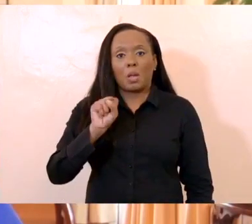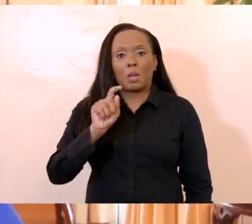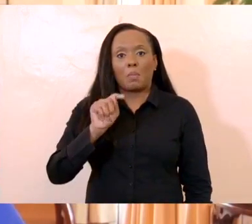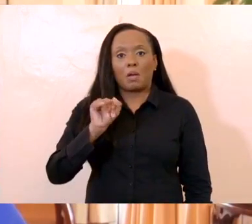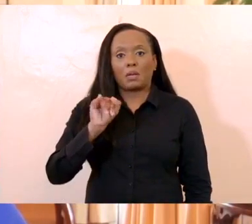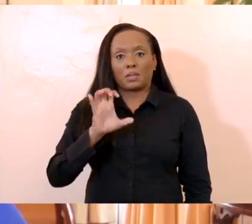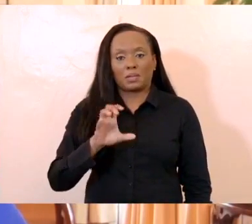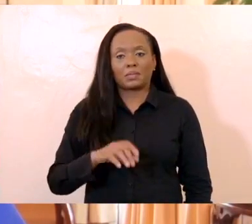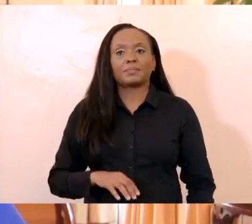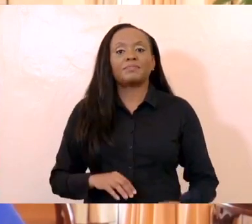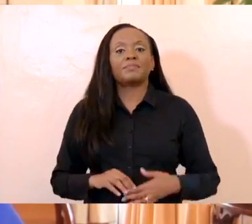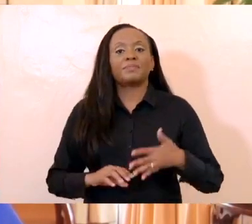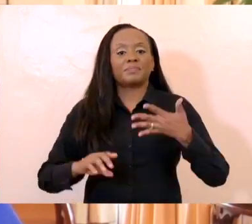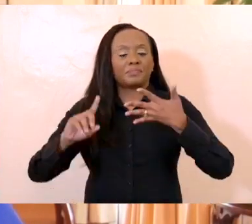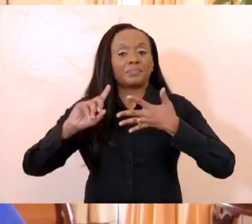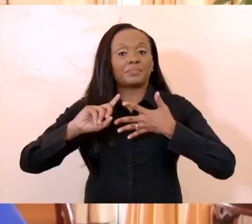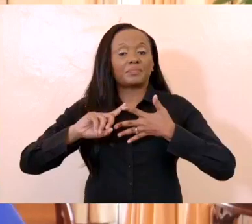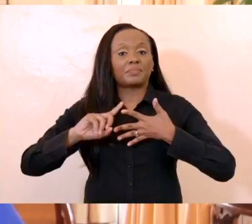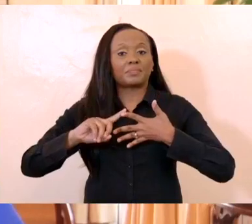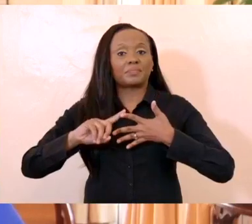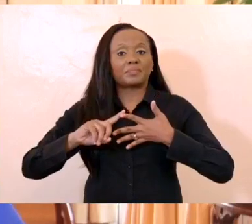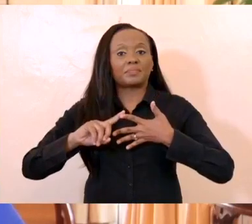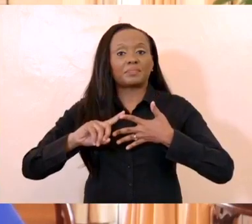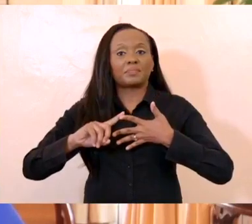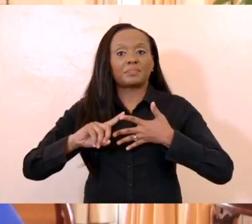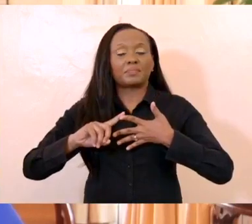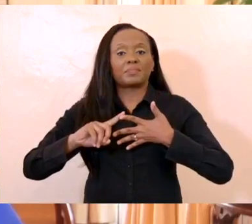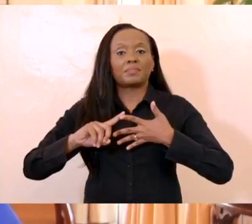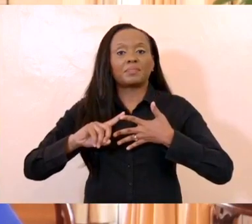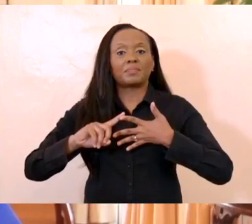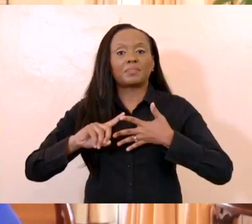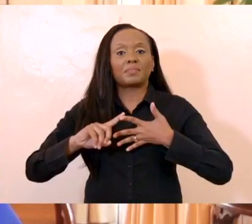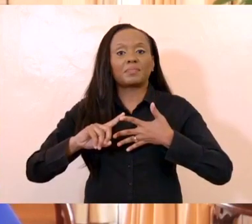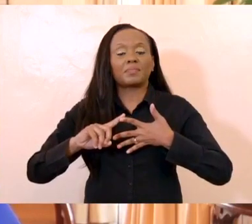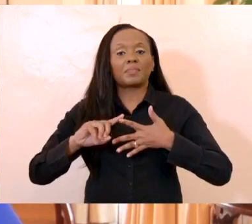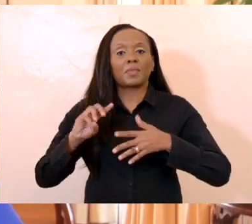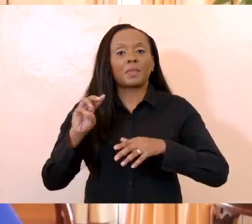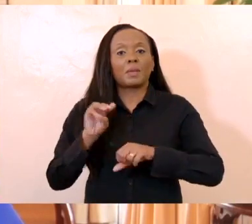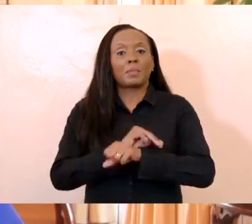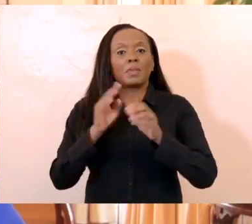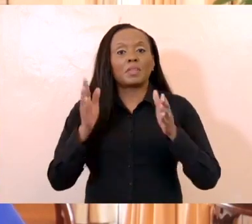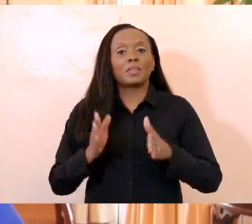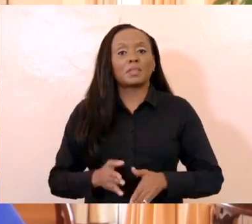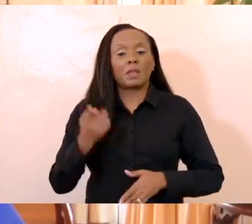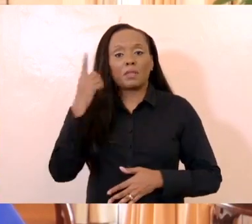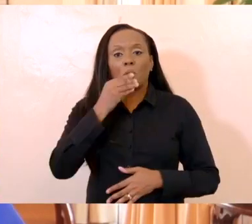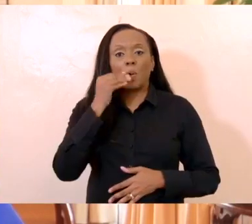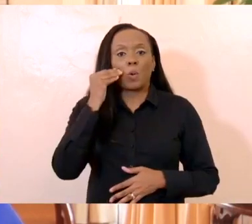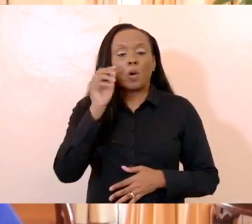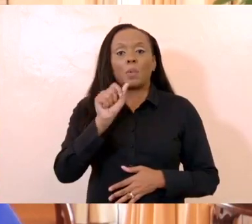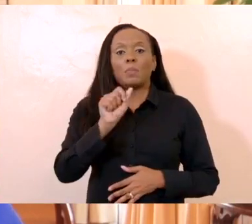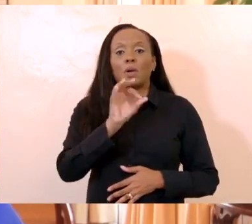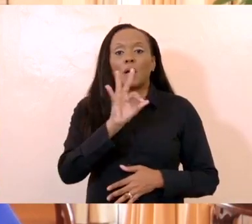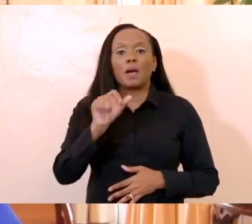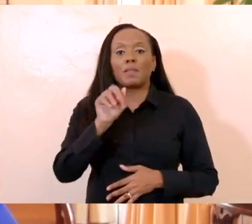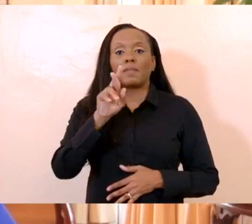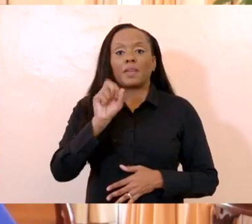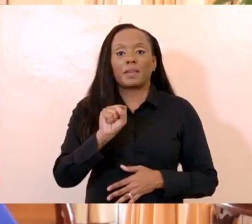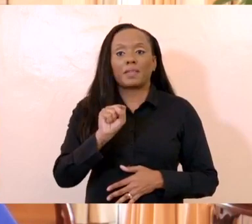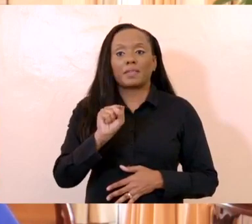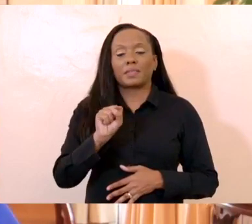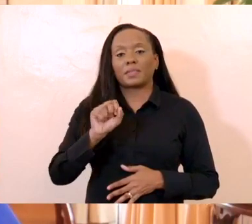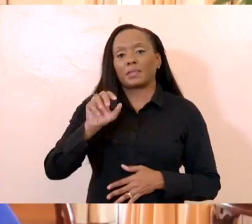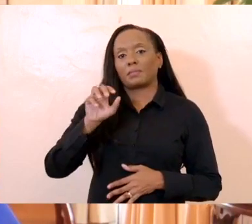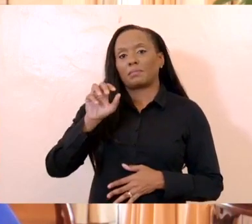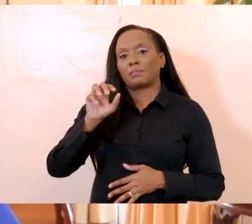Wellness. With him is the Minister of Home Affairs, the Honorable Wilfred Abrams, who will